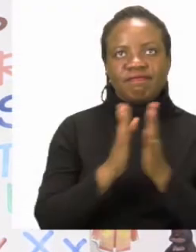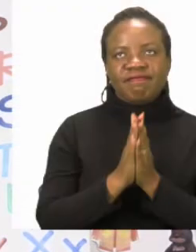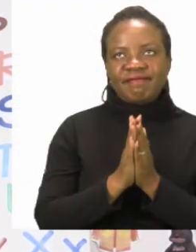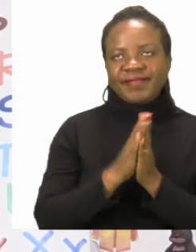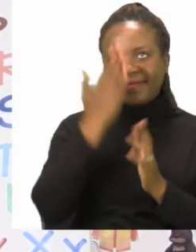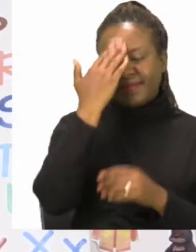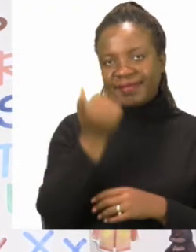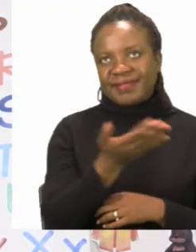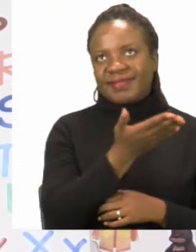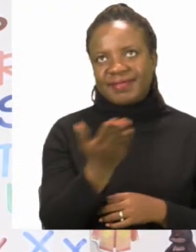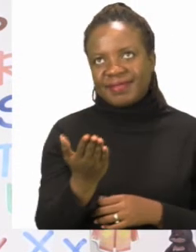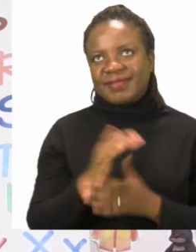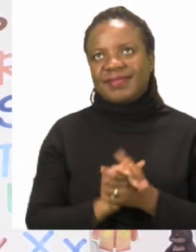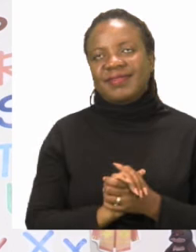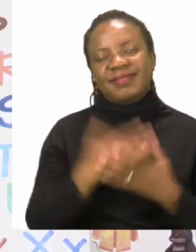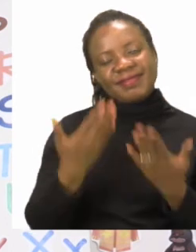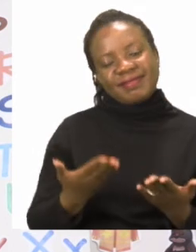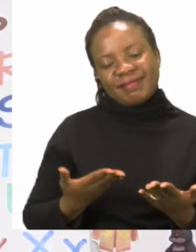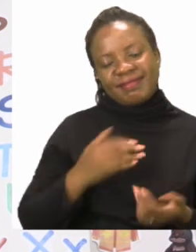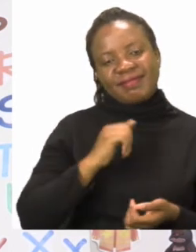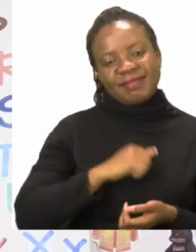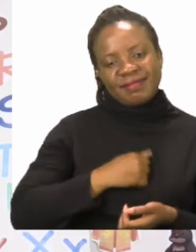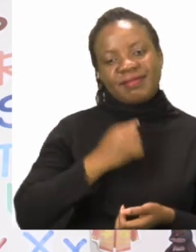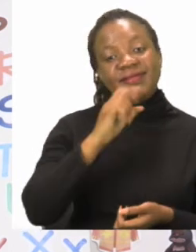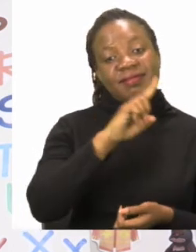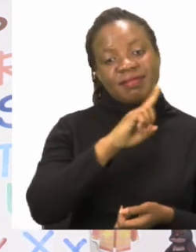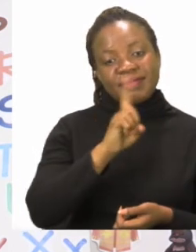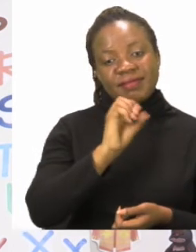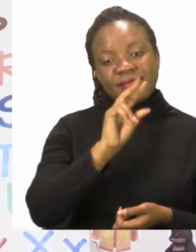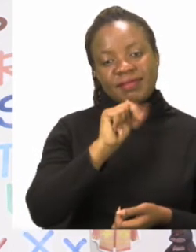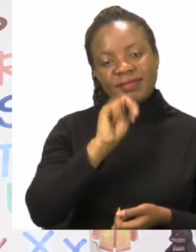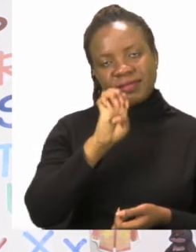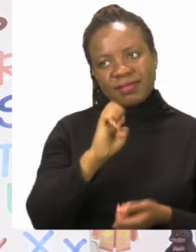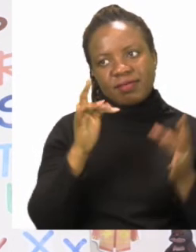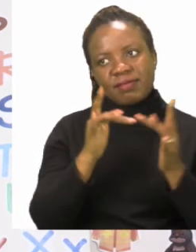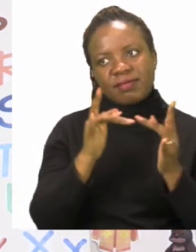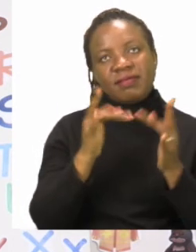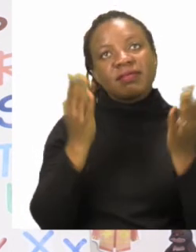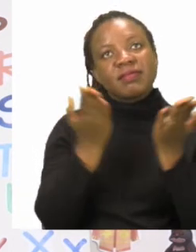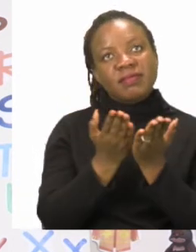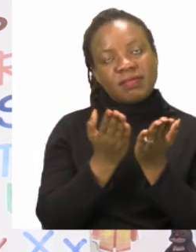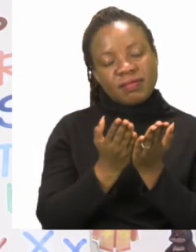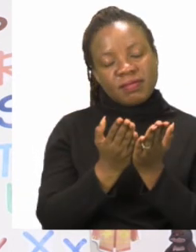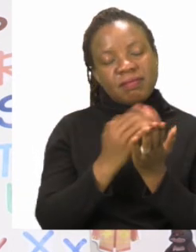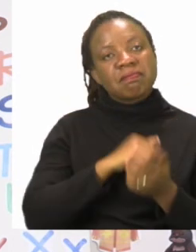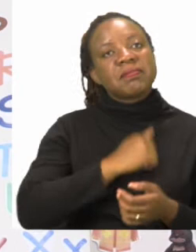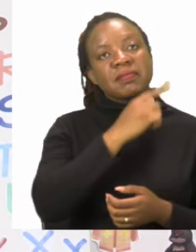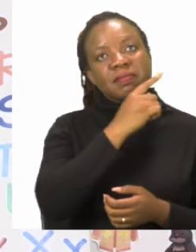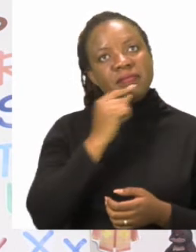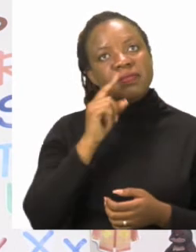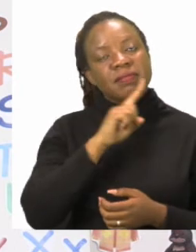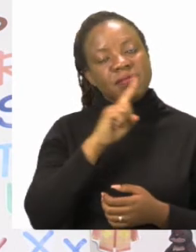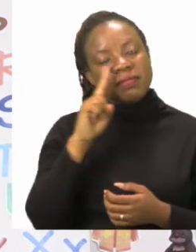Hello everyone, welcome to My Zone Online School. I am Teacher Hartung and